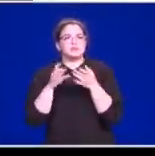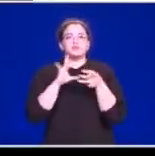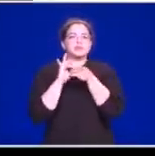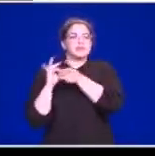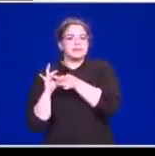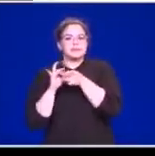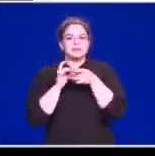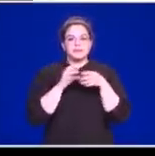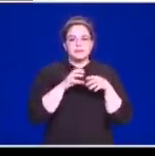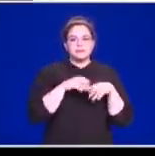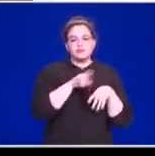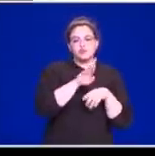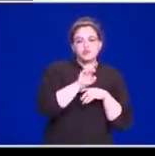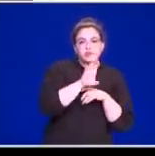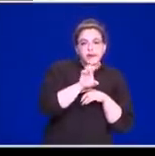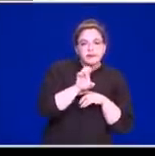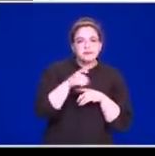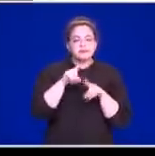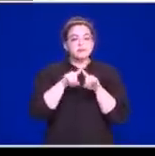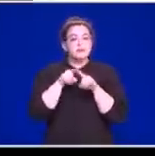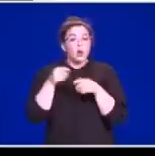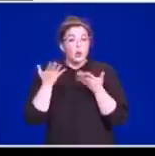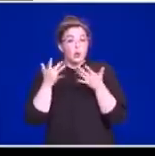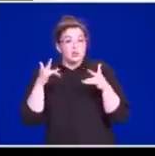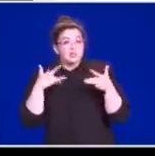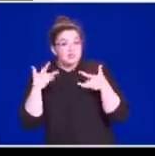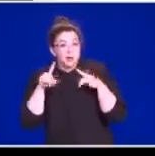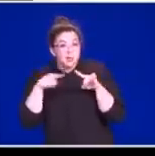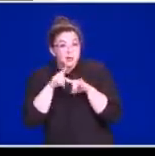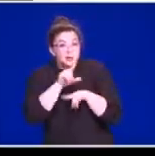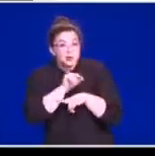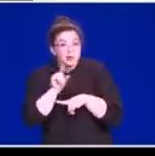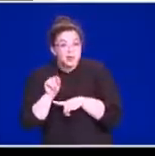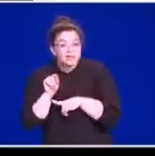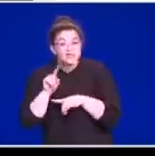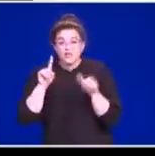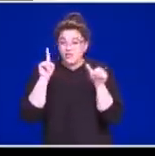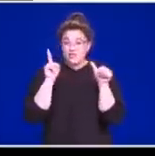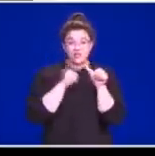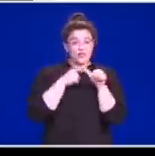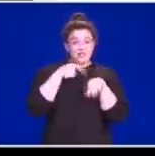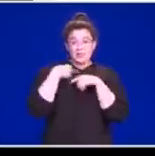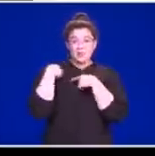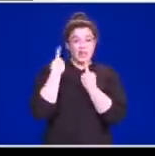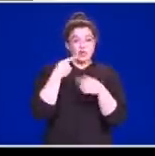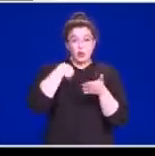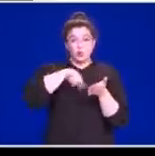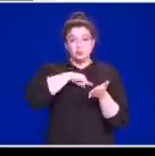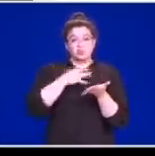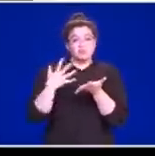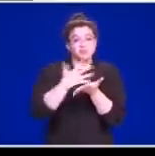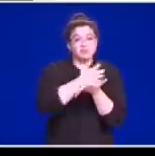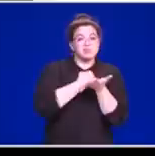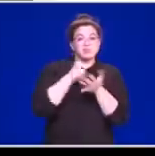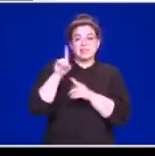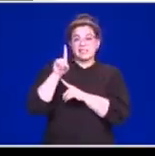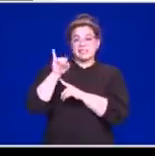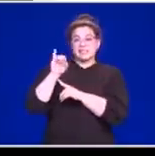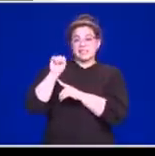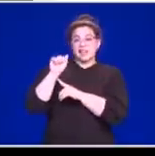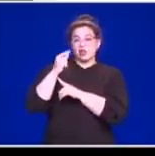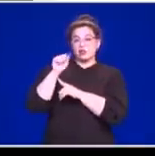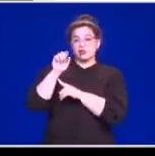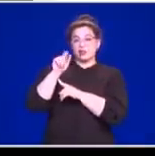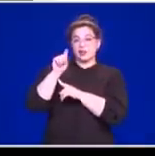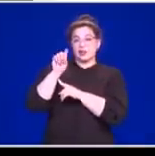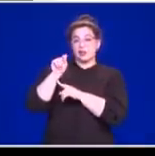Hispanic origin. What's exciting about the 2020 census is that we collected for the very first time detailed disaggregated information from all